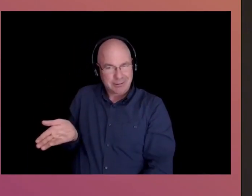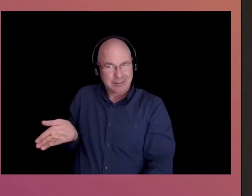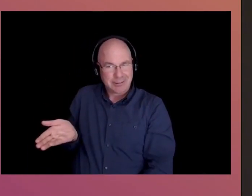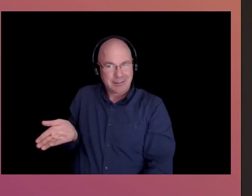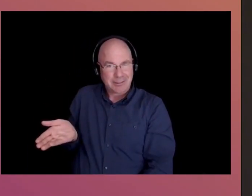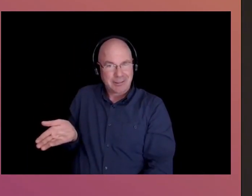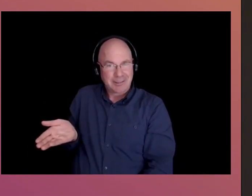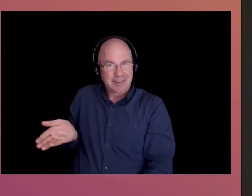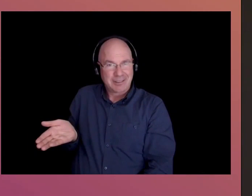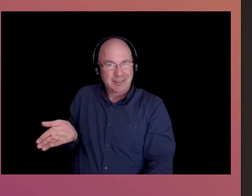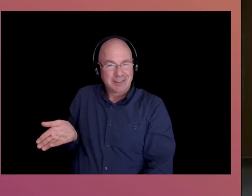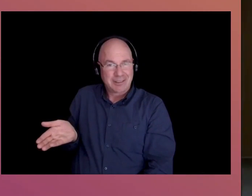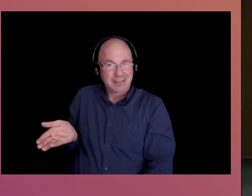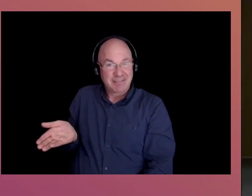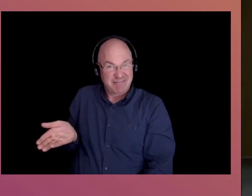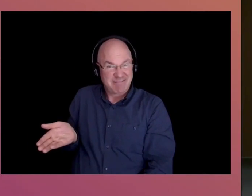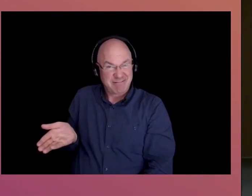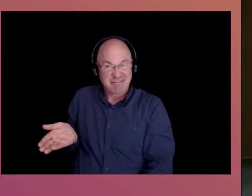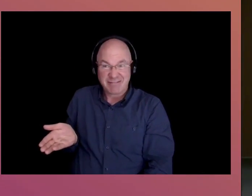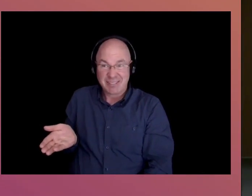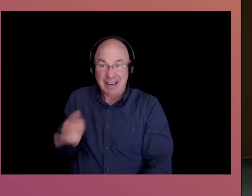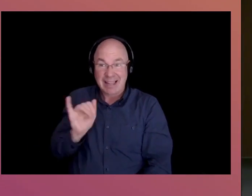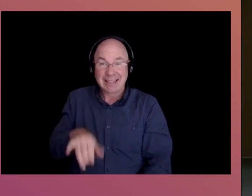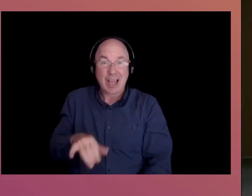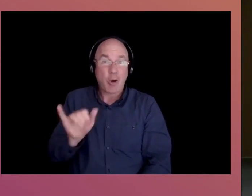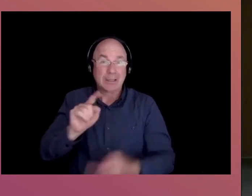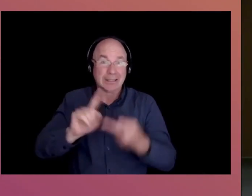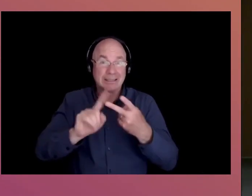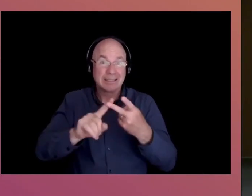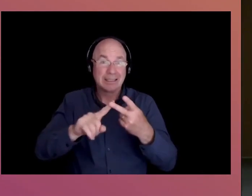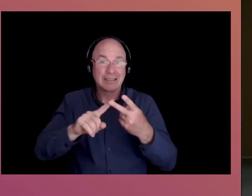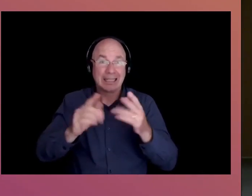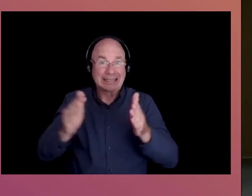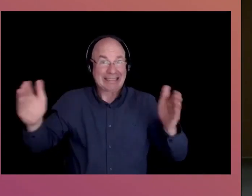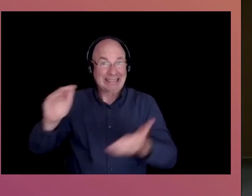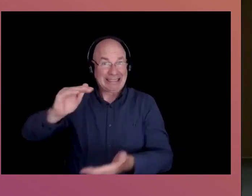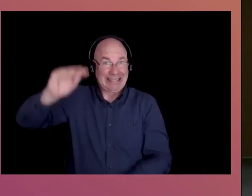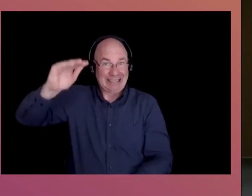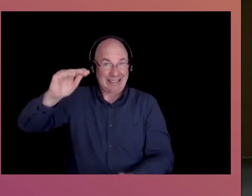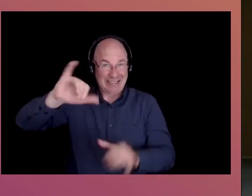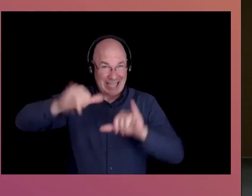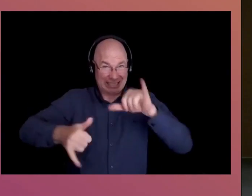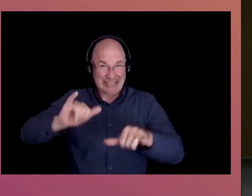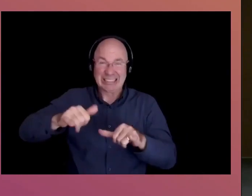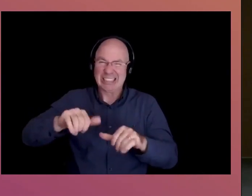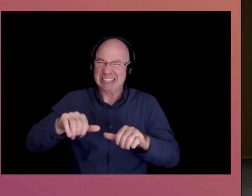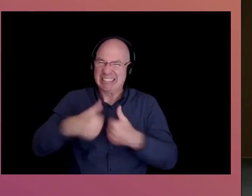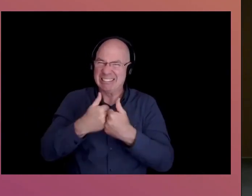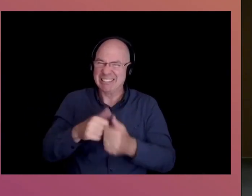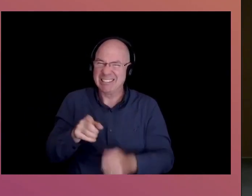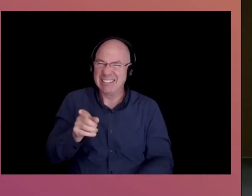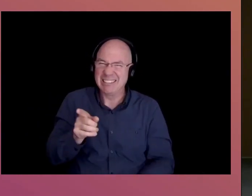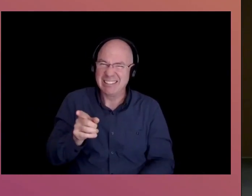And of course, and the size of the suitcase was challenging too. You know, we had to